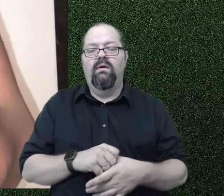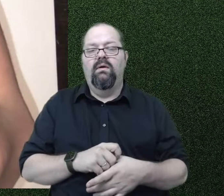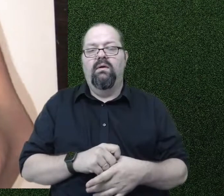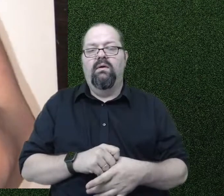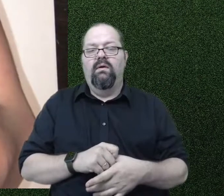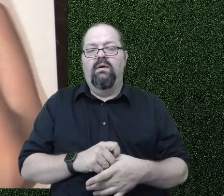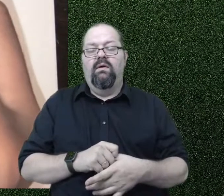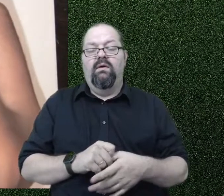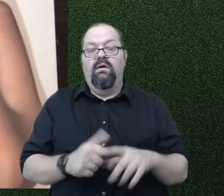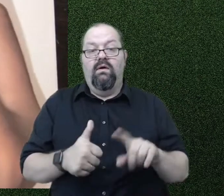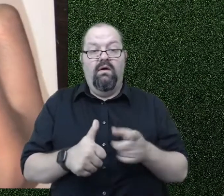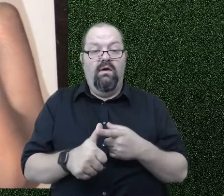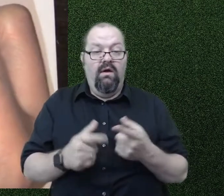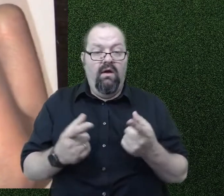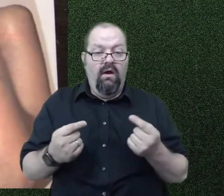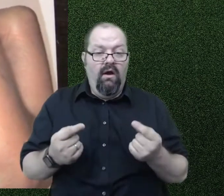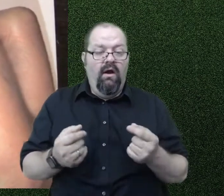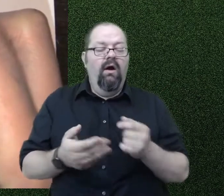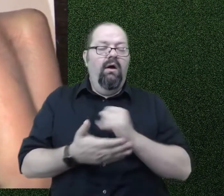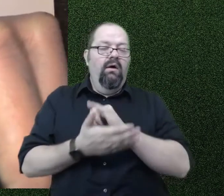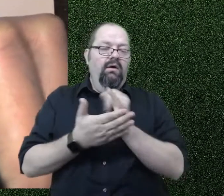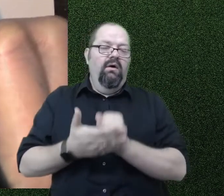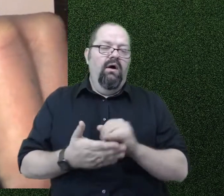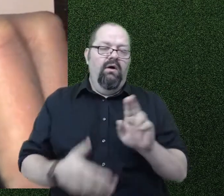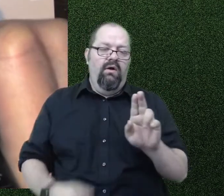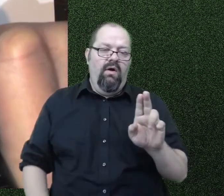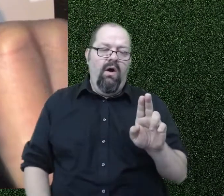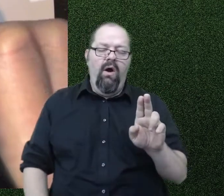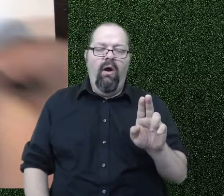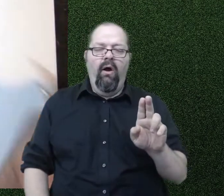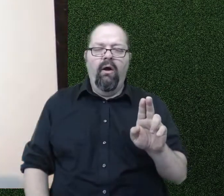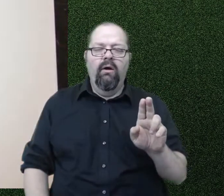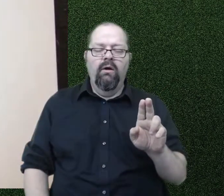the first thing you're going to do is draw u.